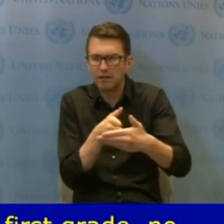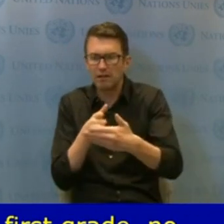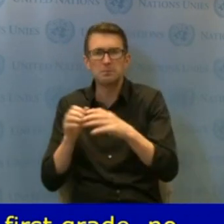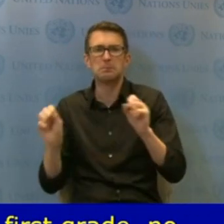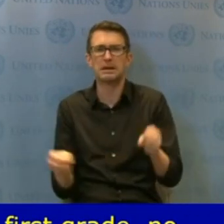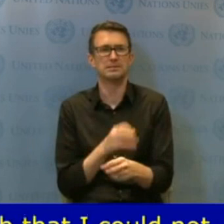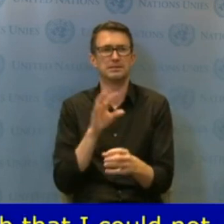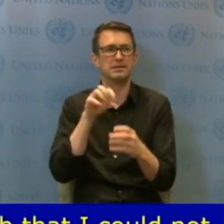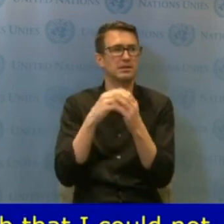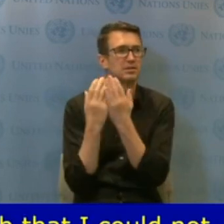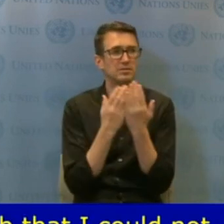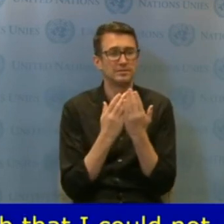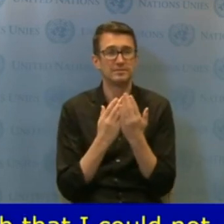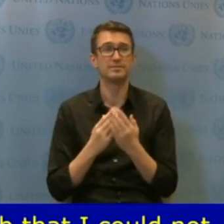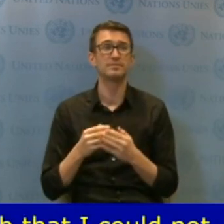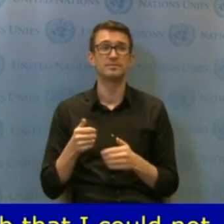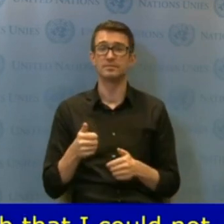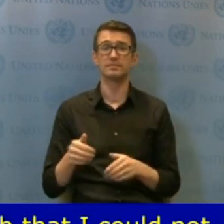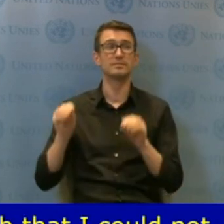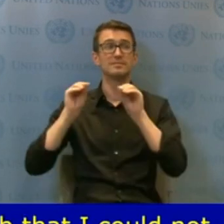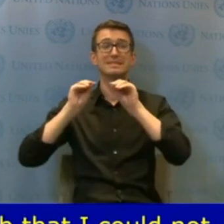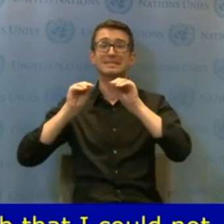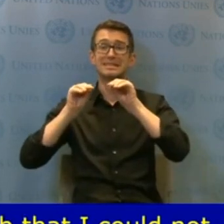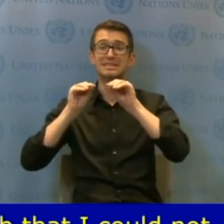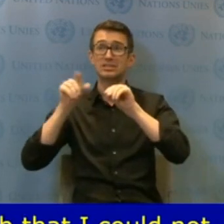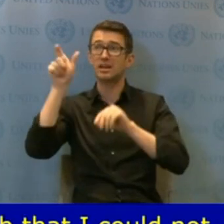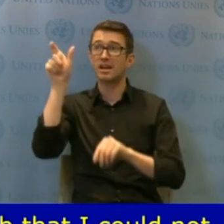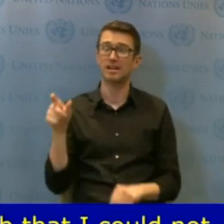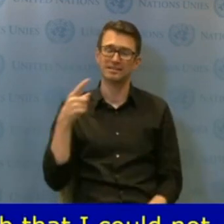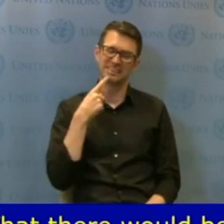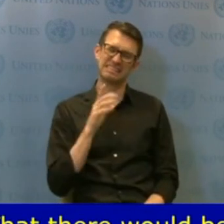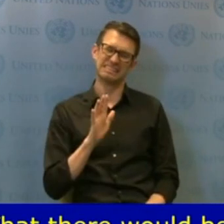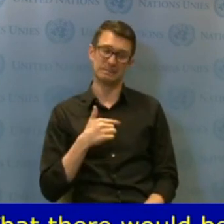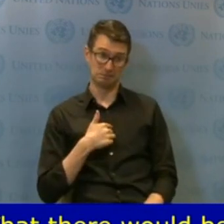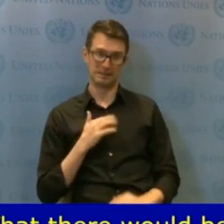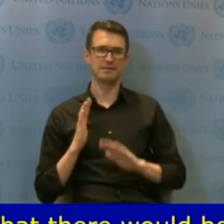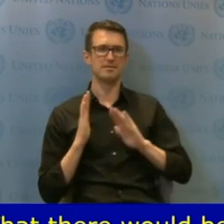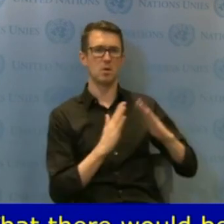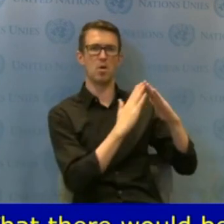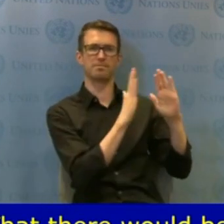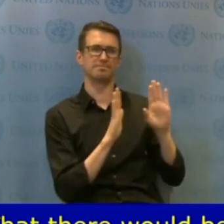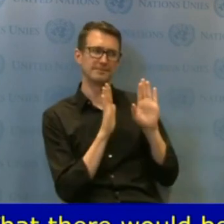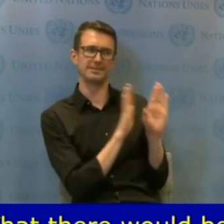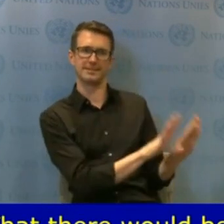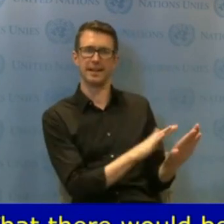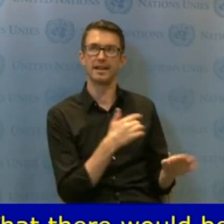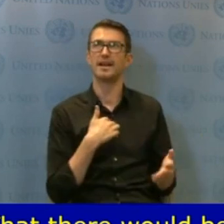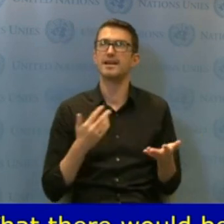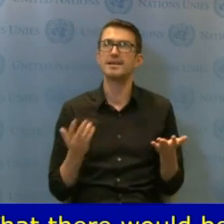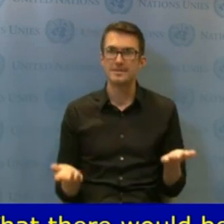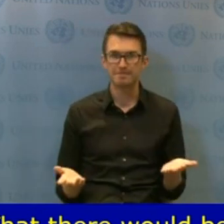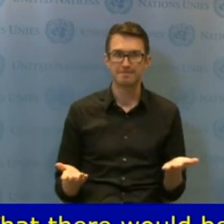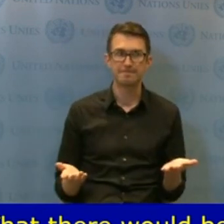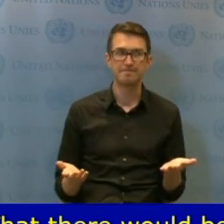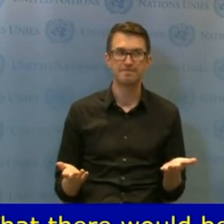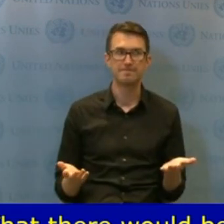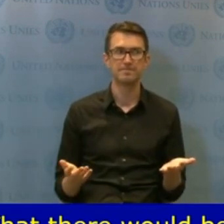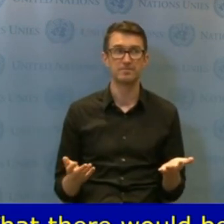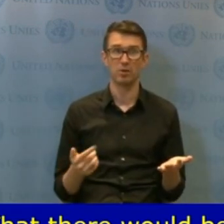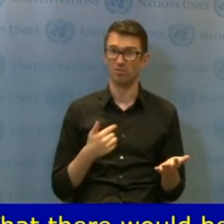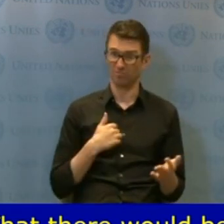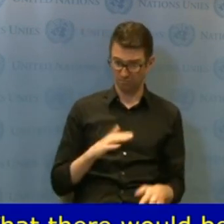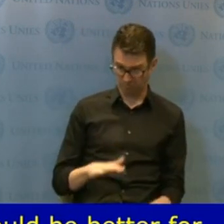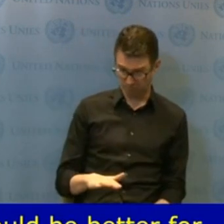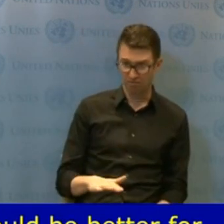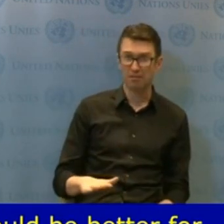be educated at home. So I encountered my young life being denied a